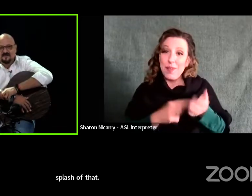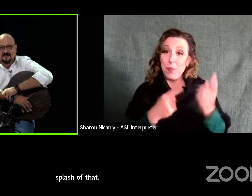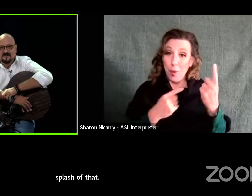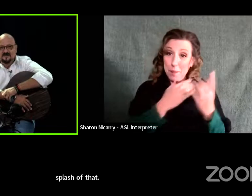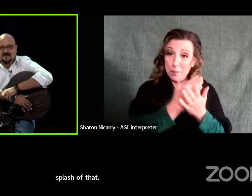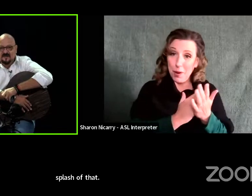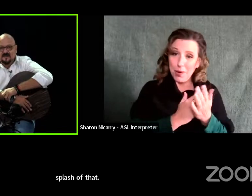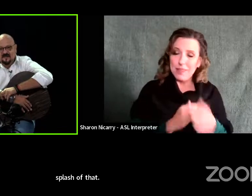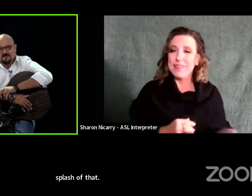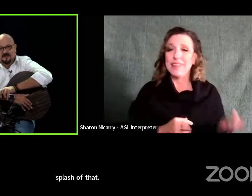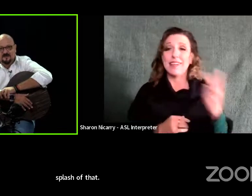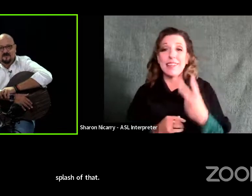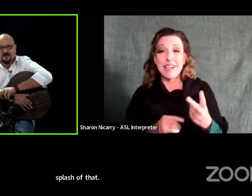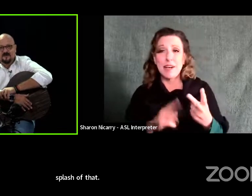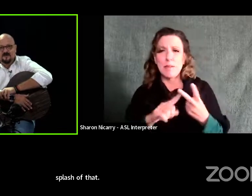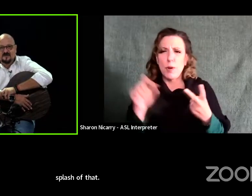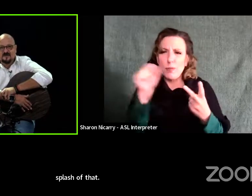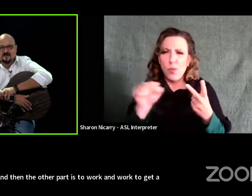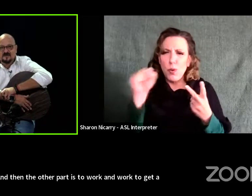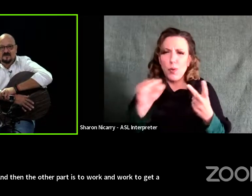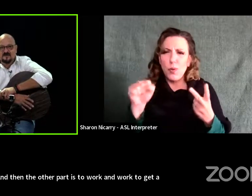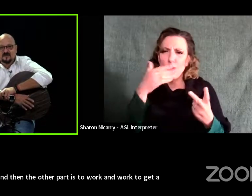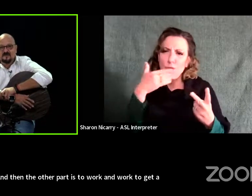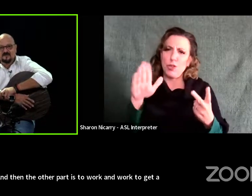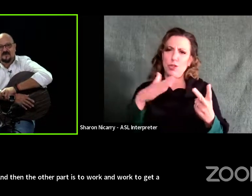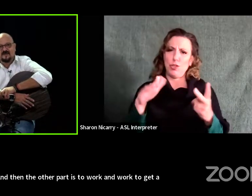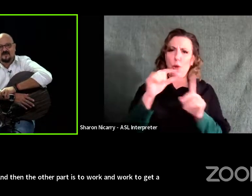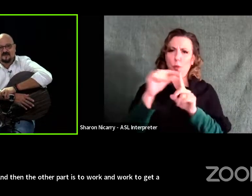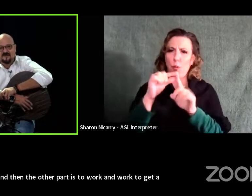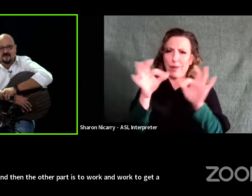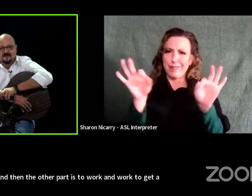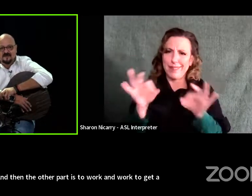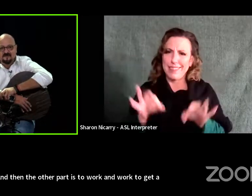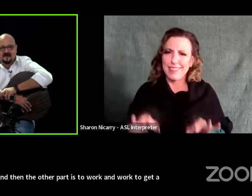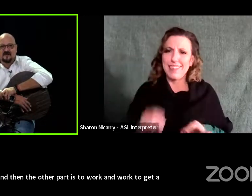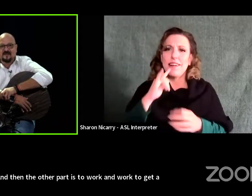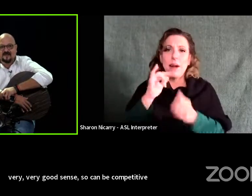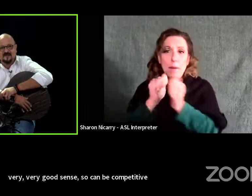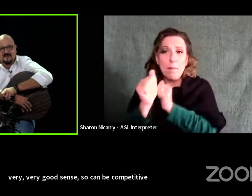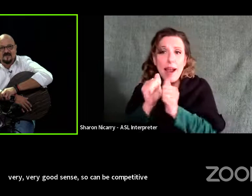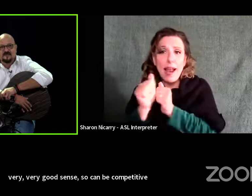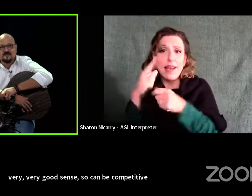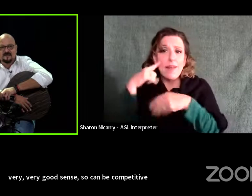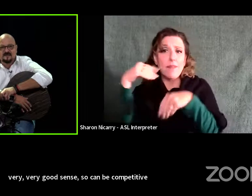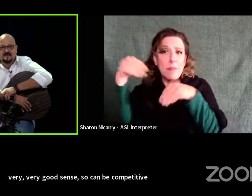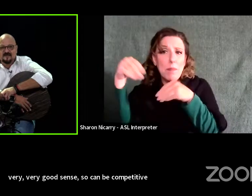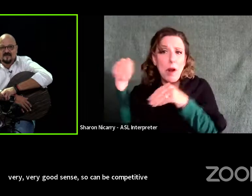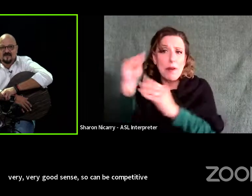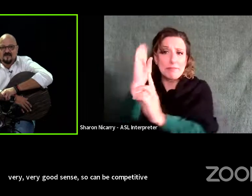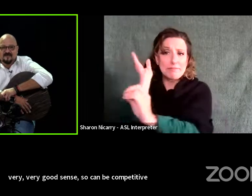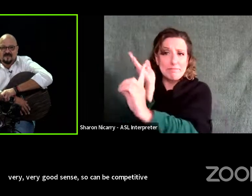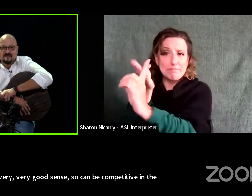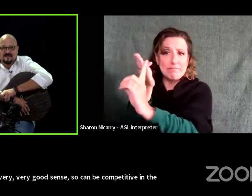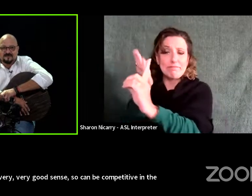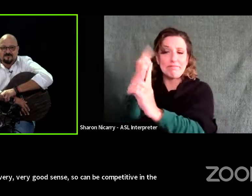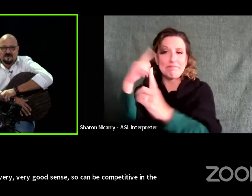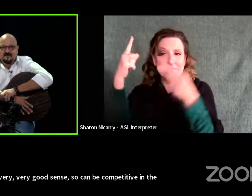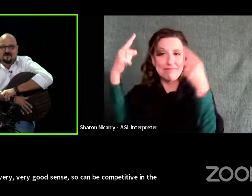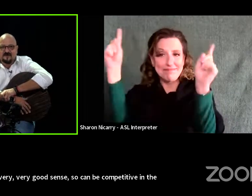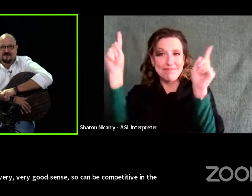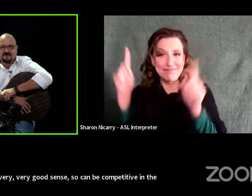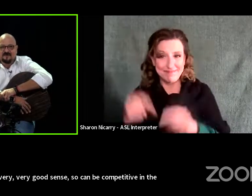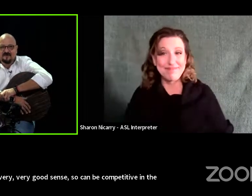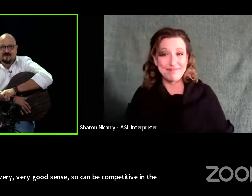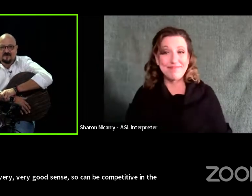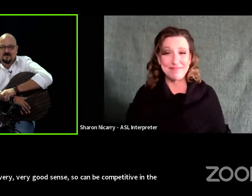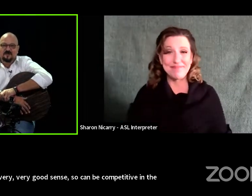work to get a very, very good song, so can be competitive in the market, in the industry, and you know,